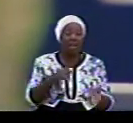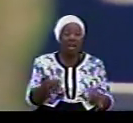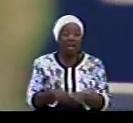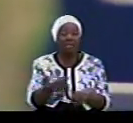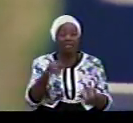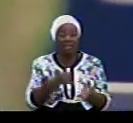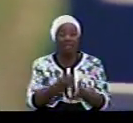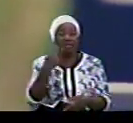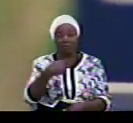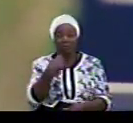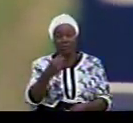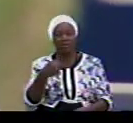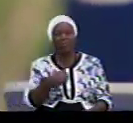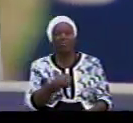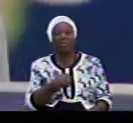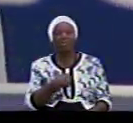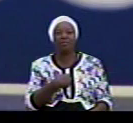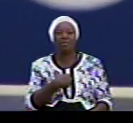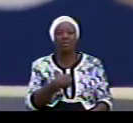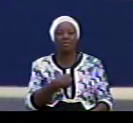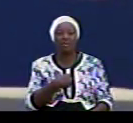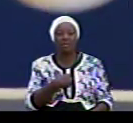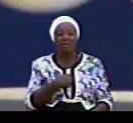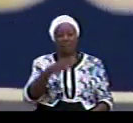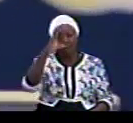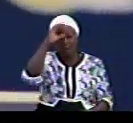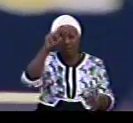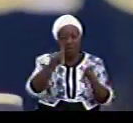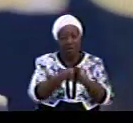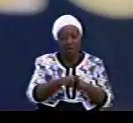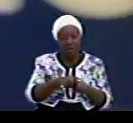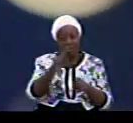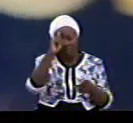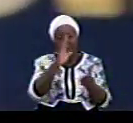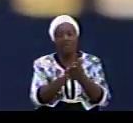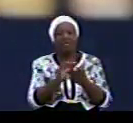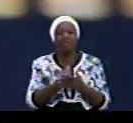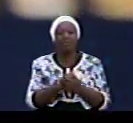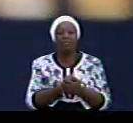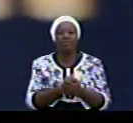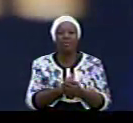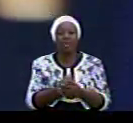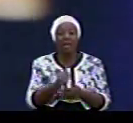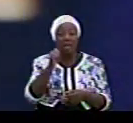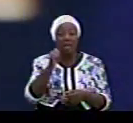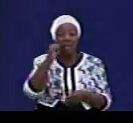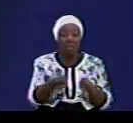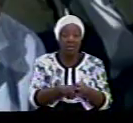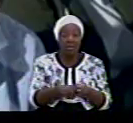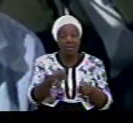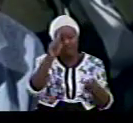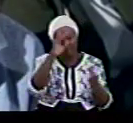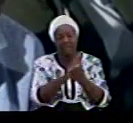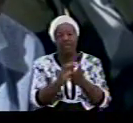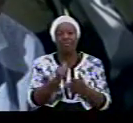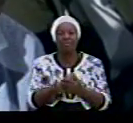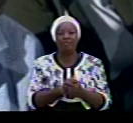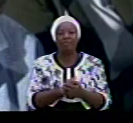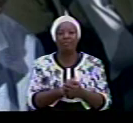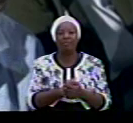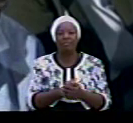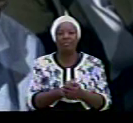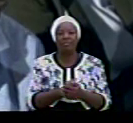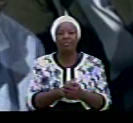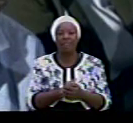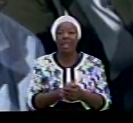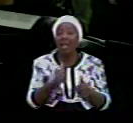me. Brother, believe. Sister, believe.